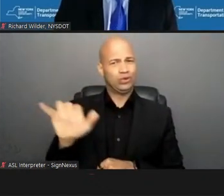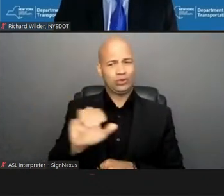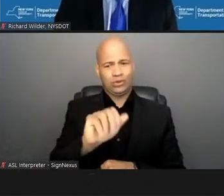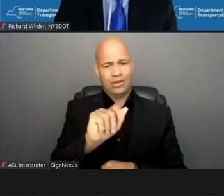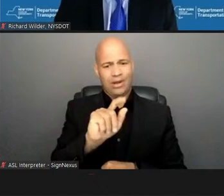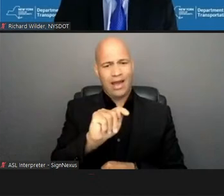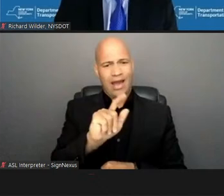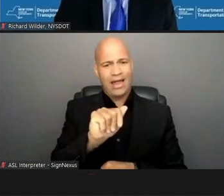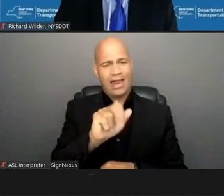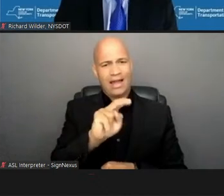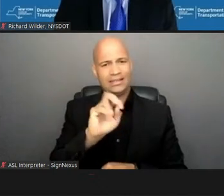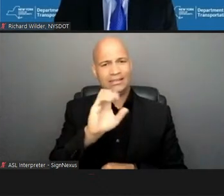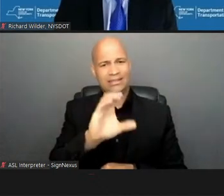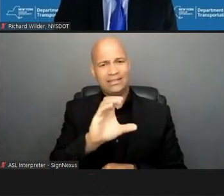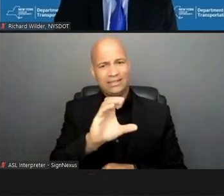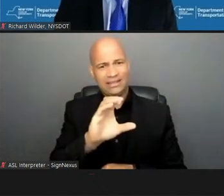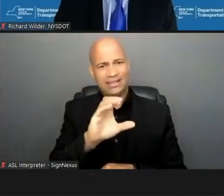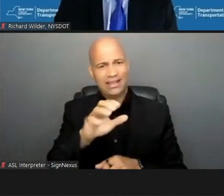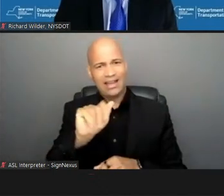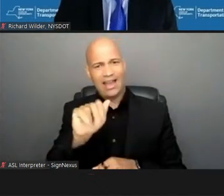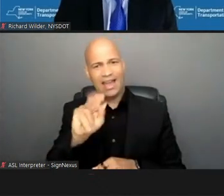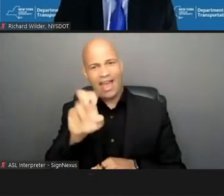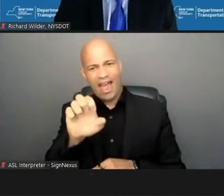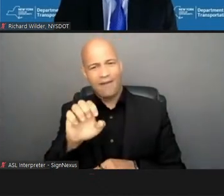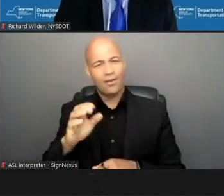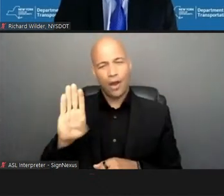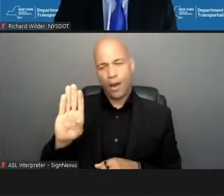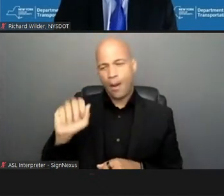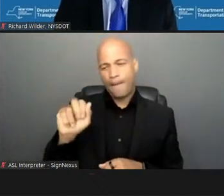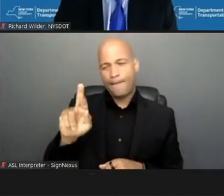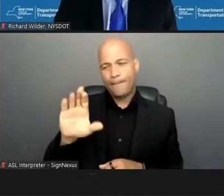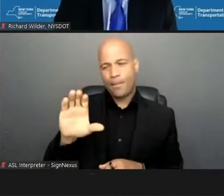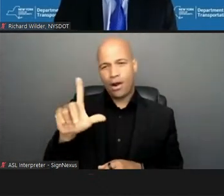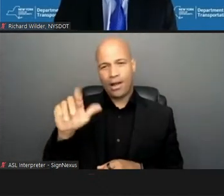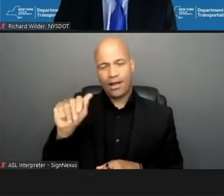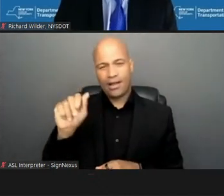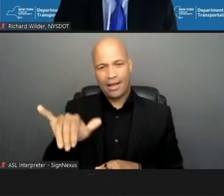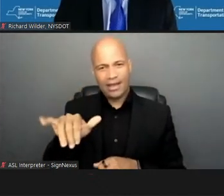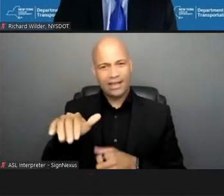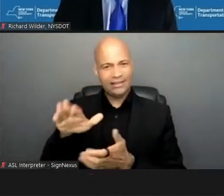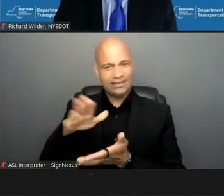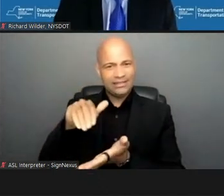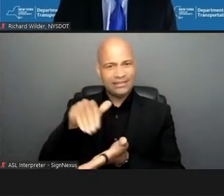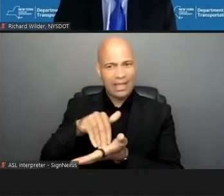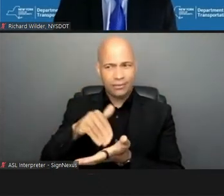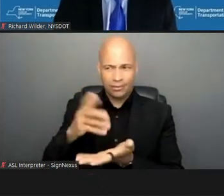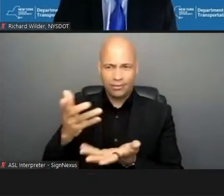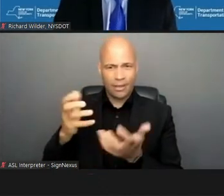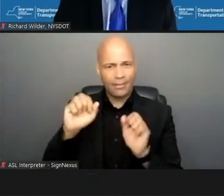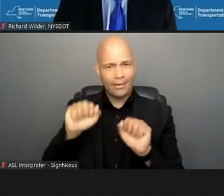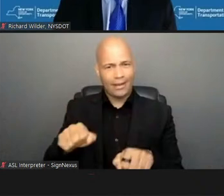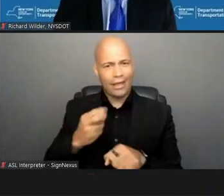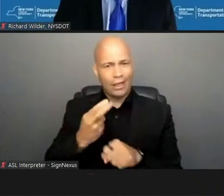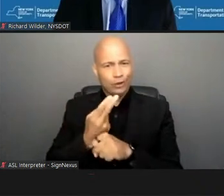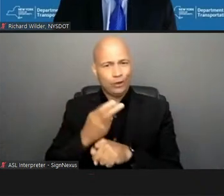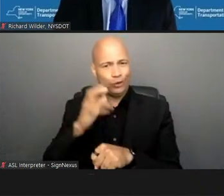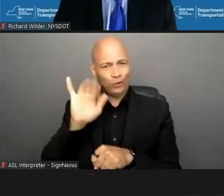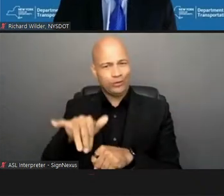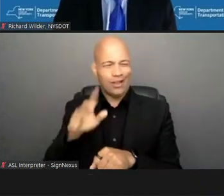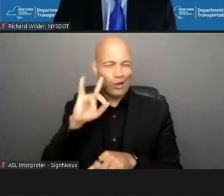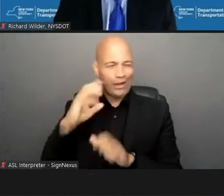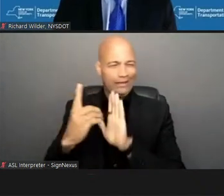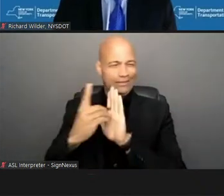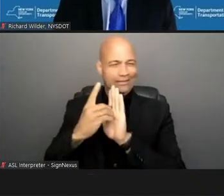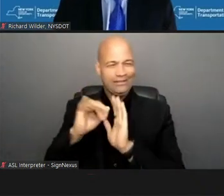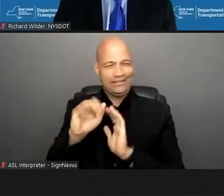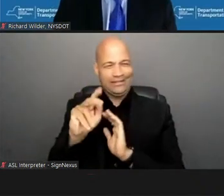Brooklyn by the Barclay Center people that live there could probably use a road diet and congestion pricing as well so please